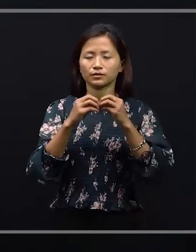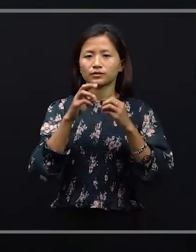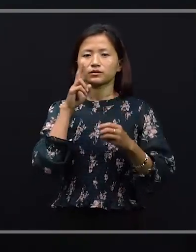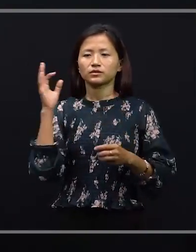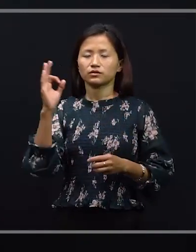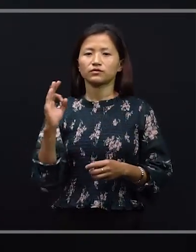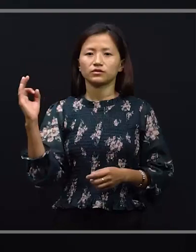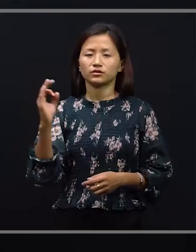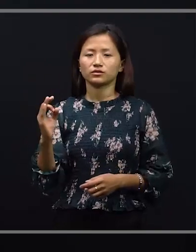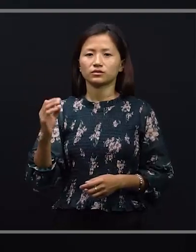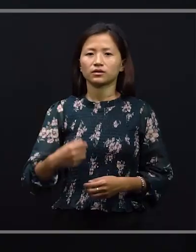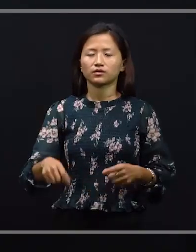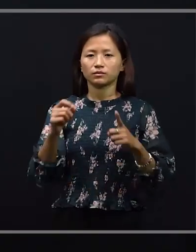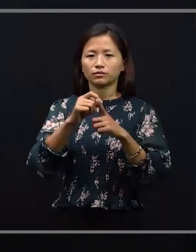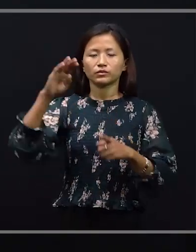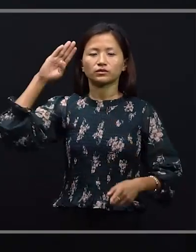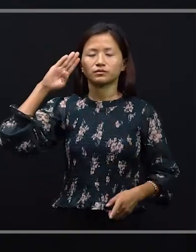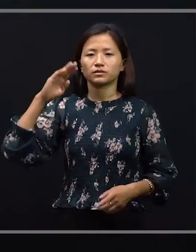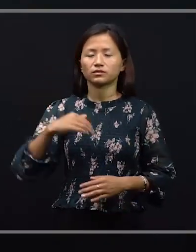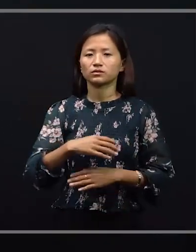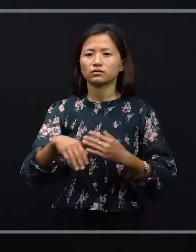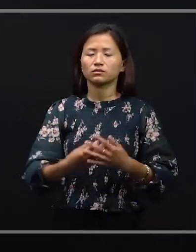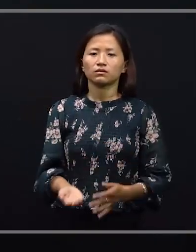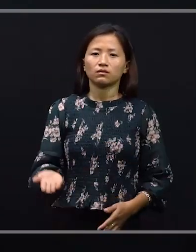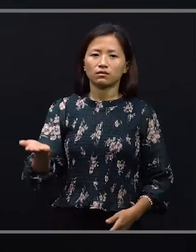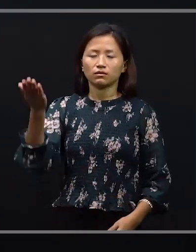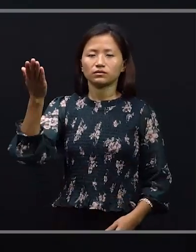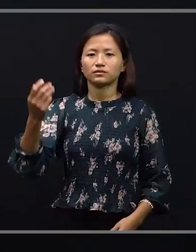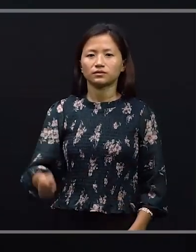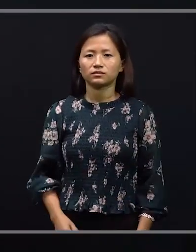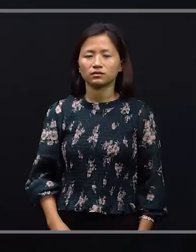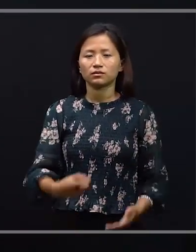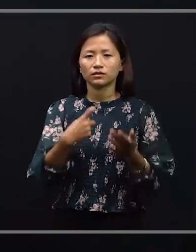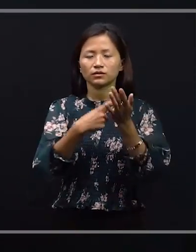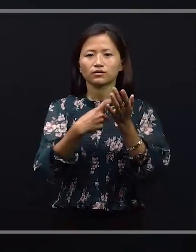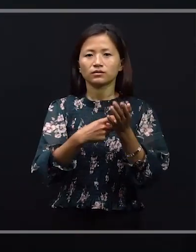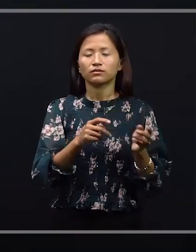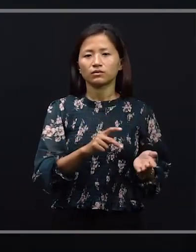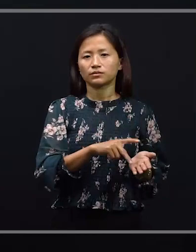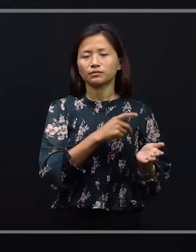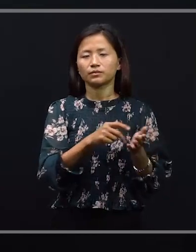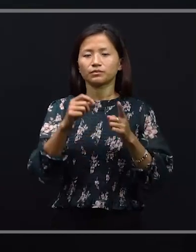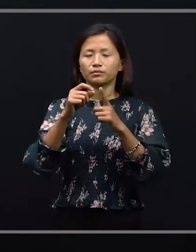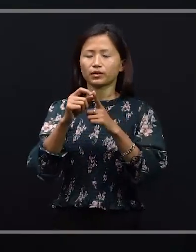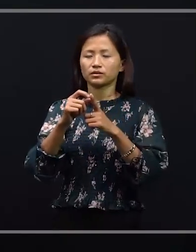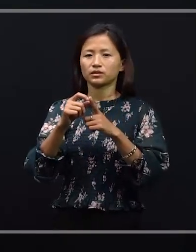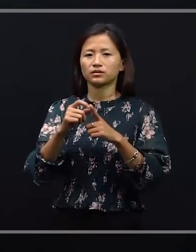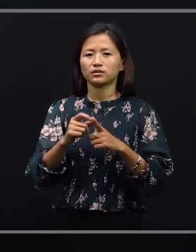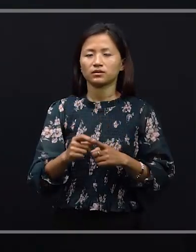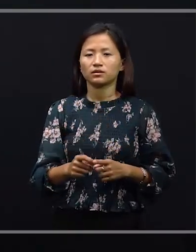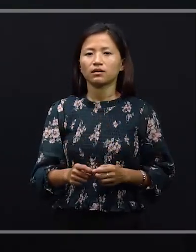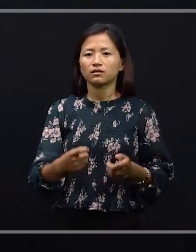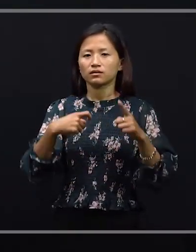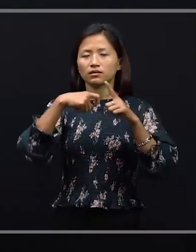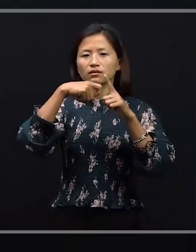okay, policemen and so on. And among this revolutionary, there is one party which is called as this